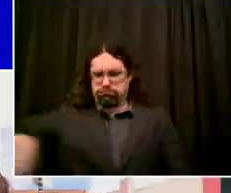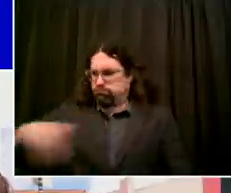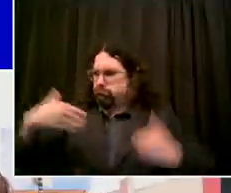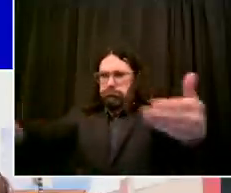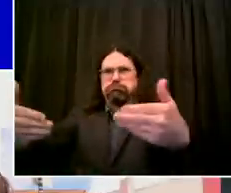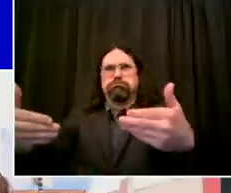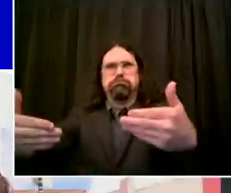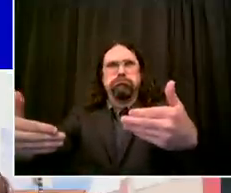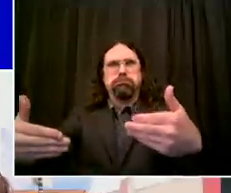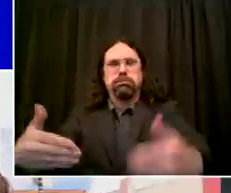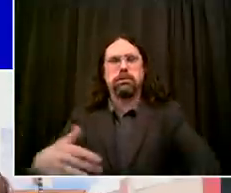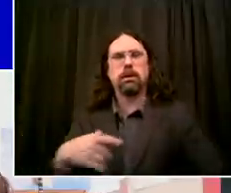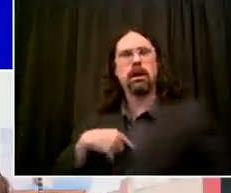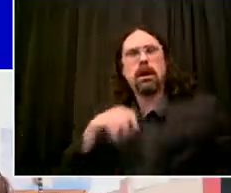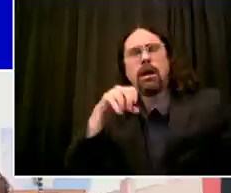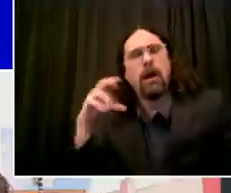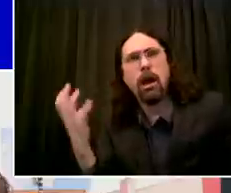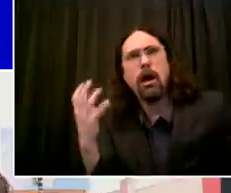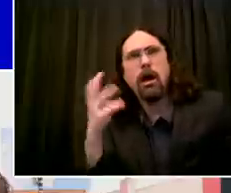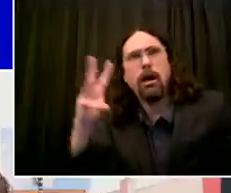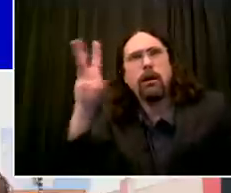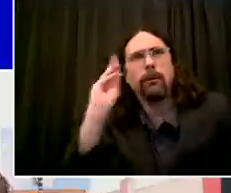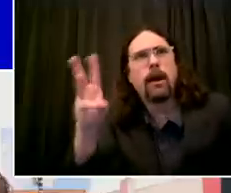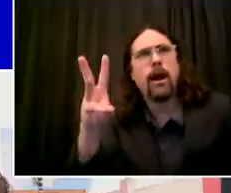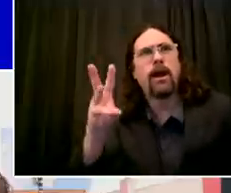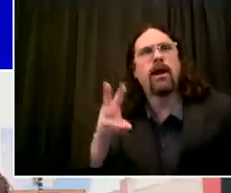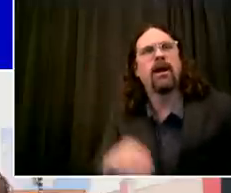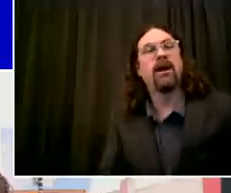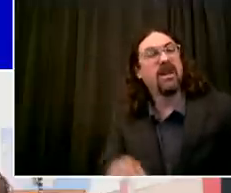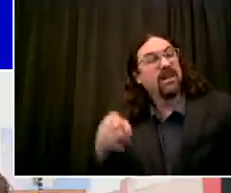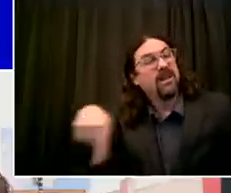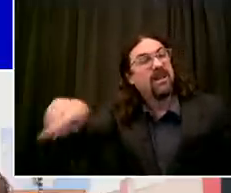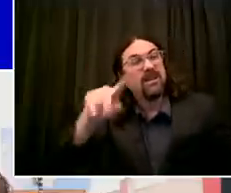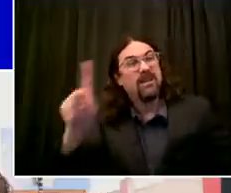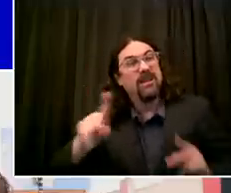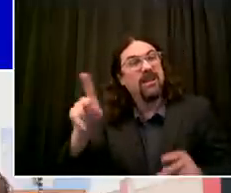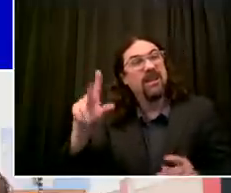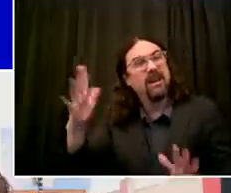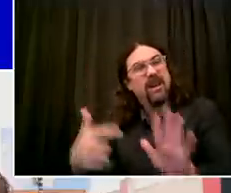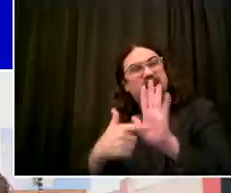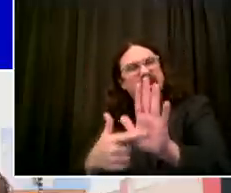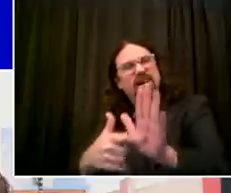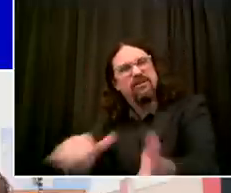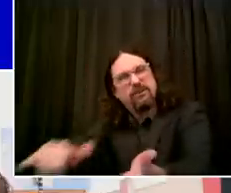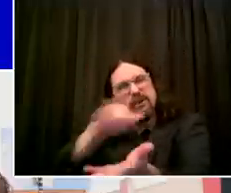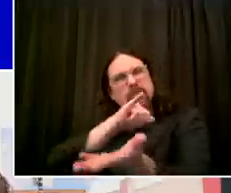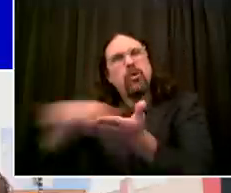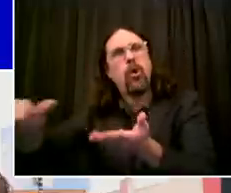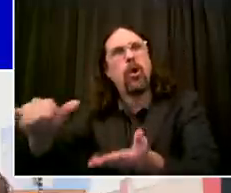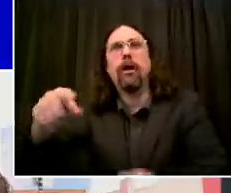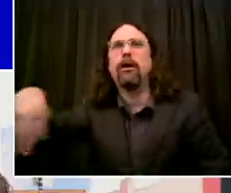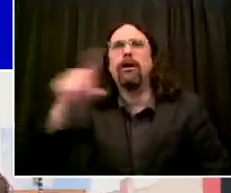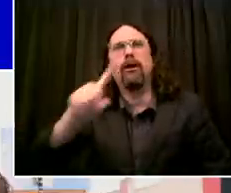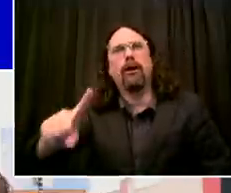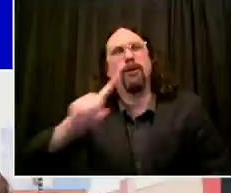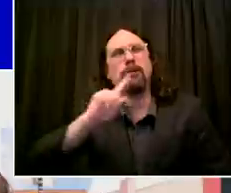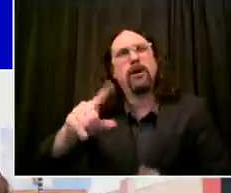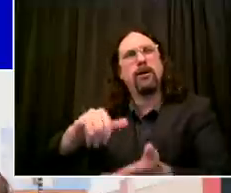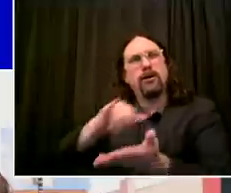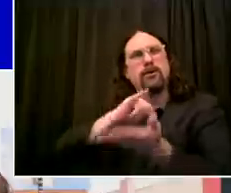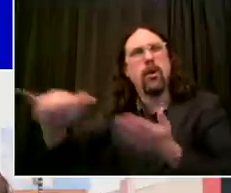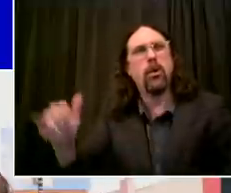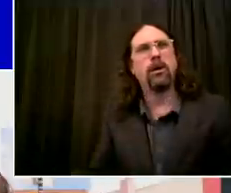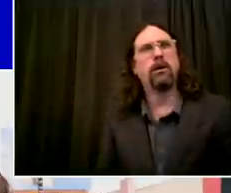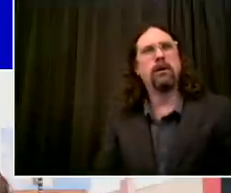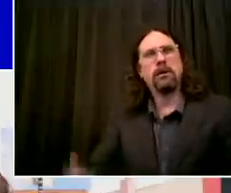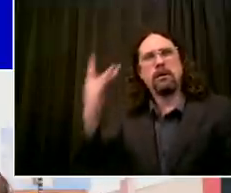New York City. There are so many good young people in this city who I want to tell all of them, all the youth of New